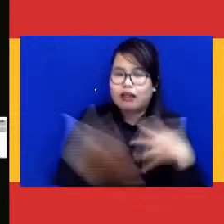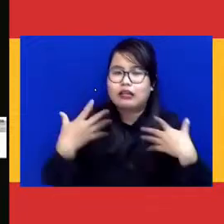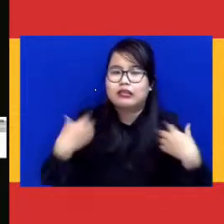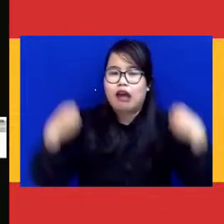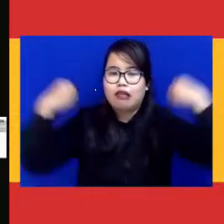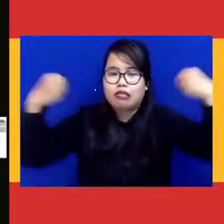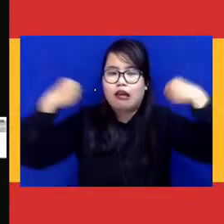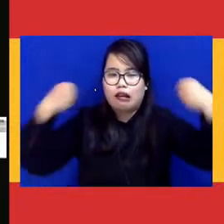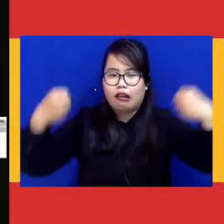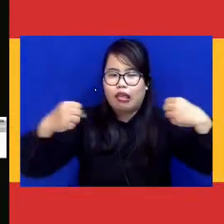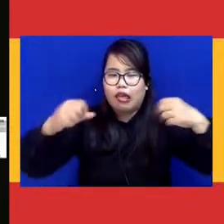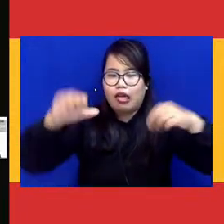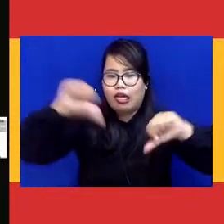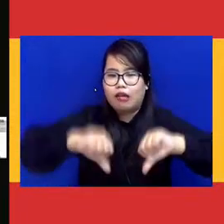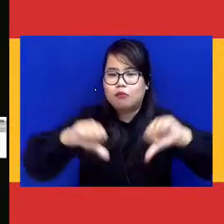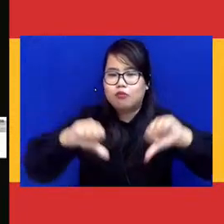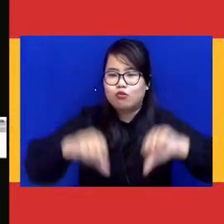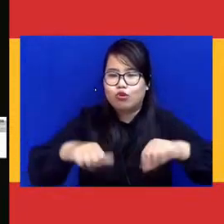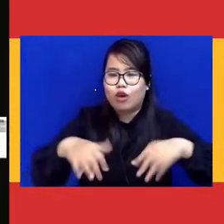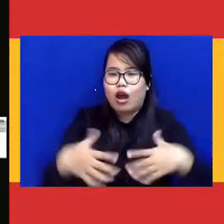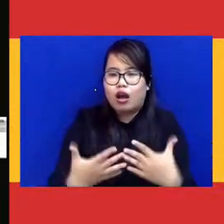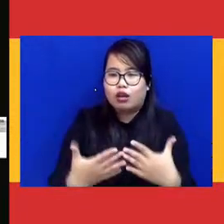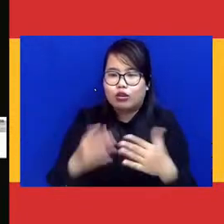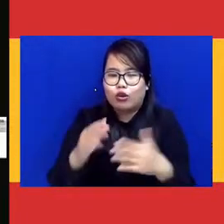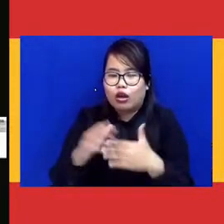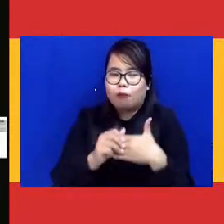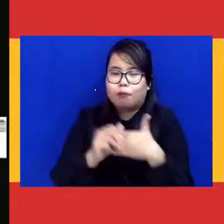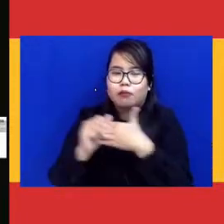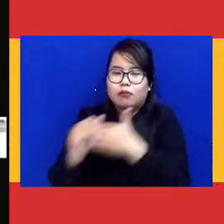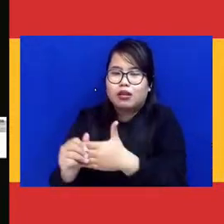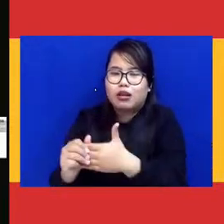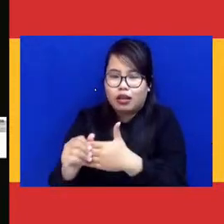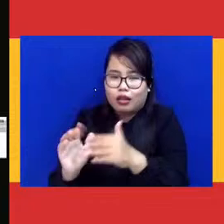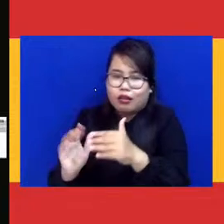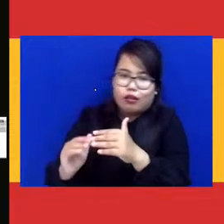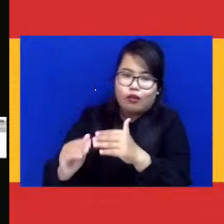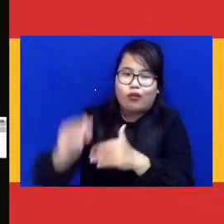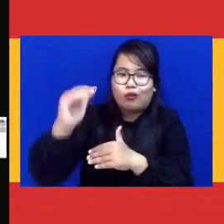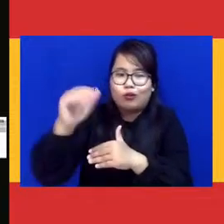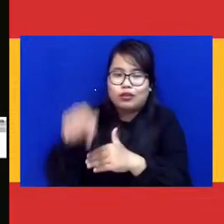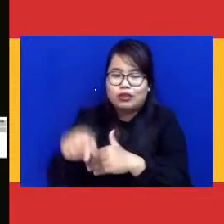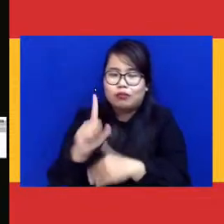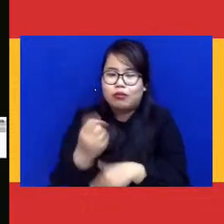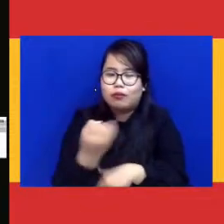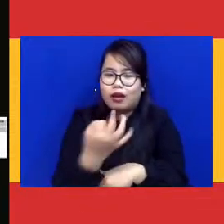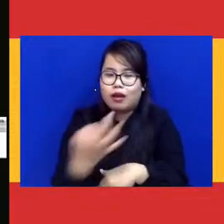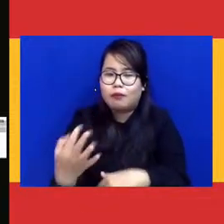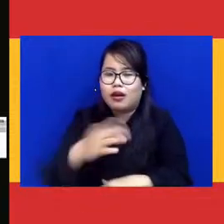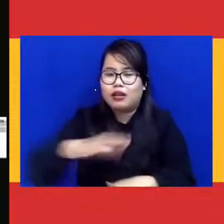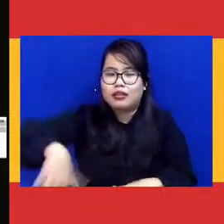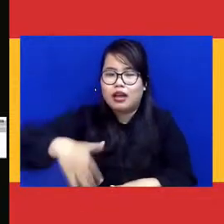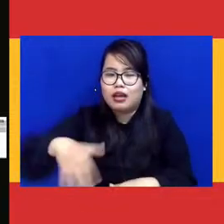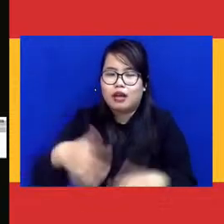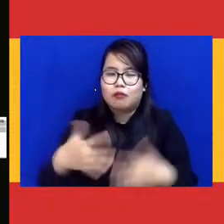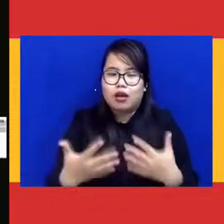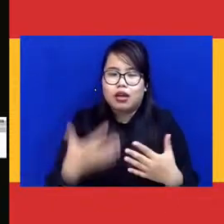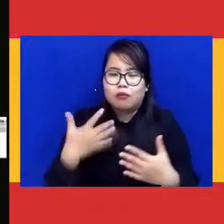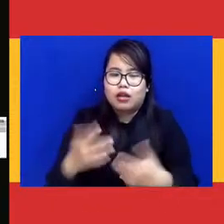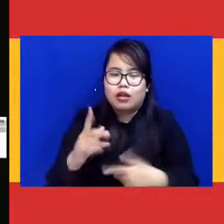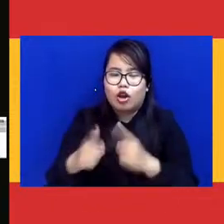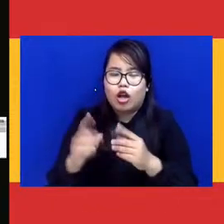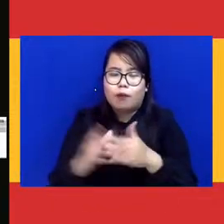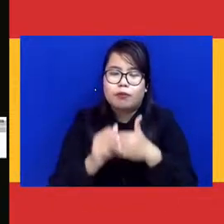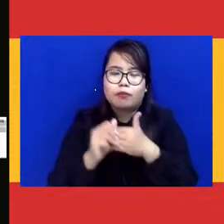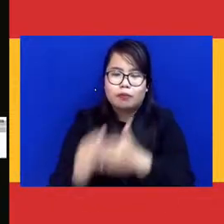leadership in some countries. So populist leadership make the people suffer